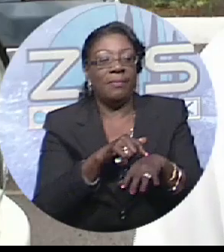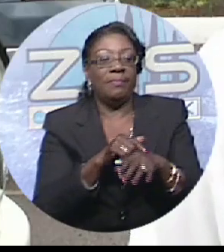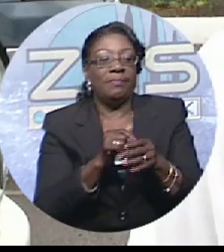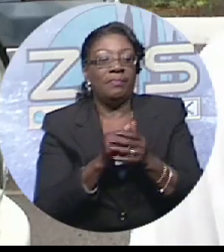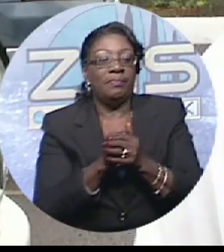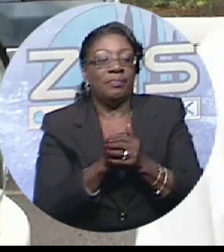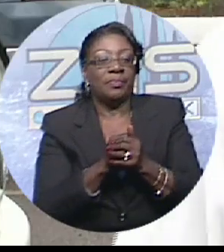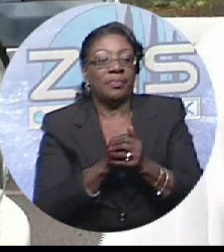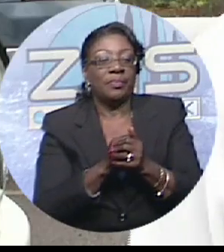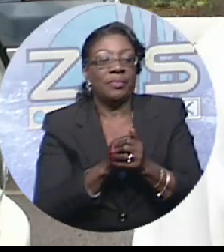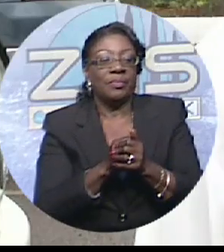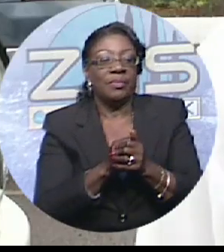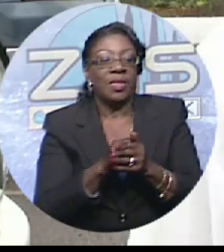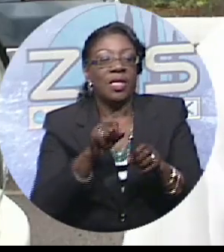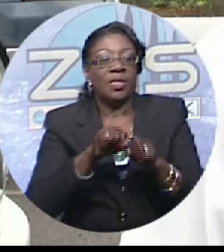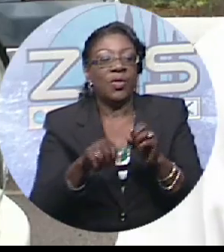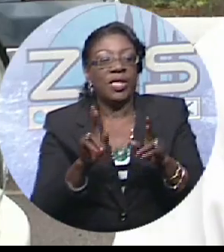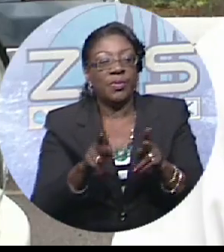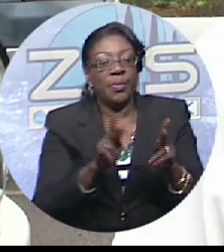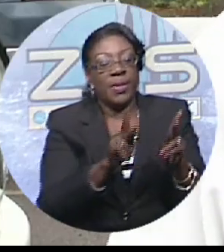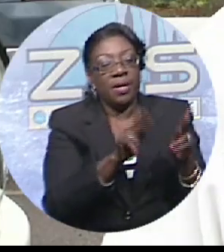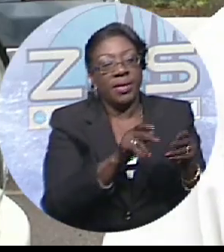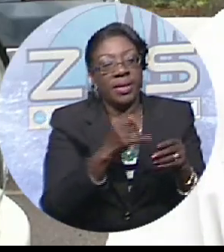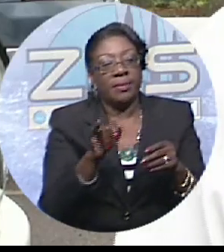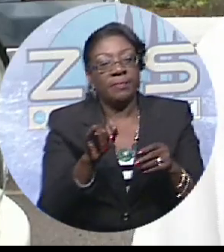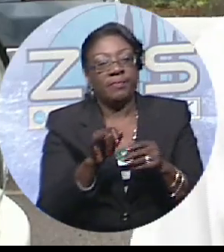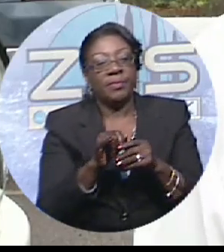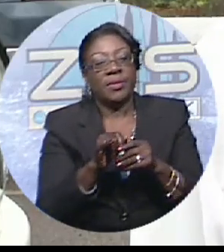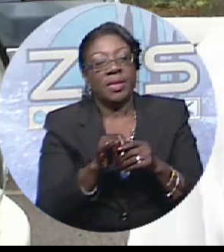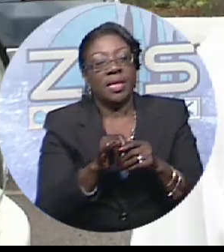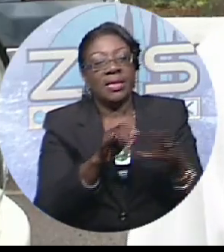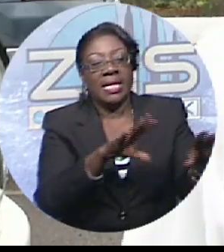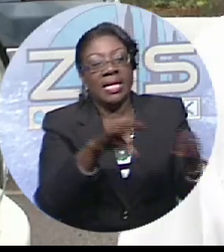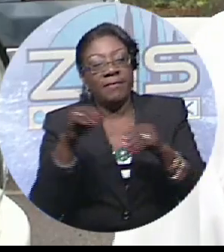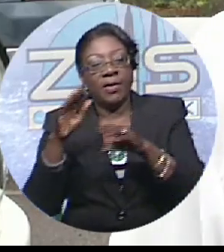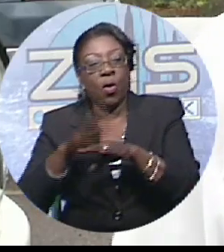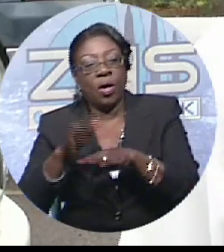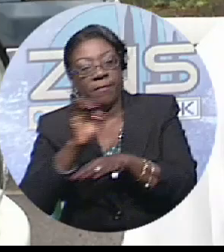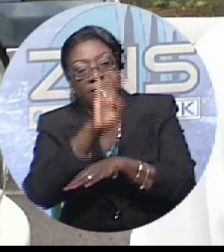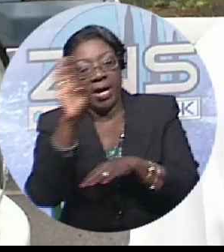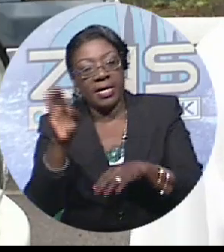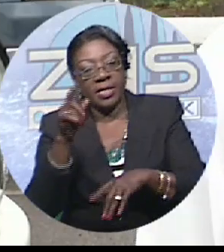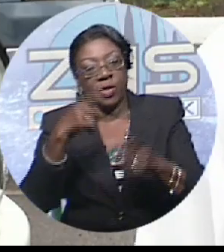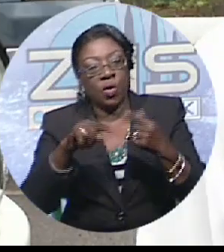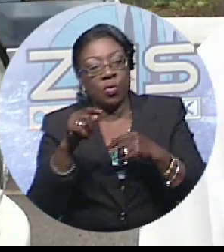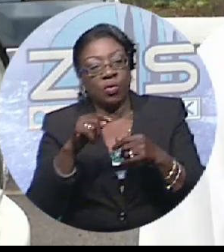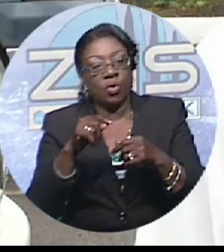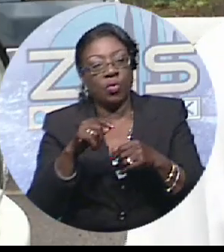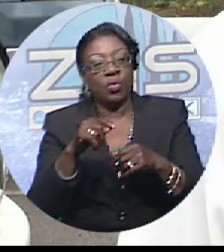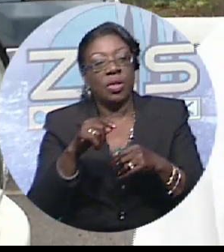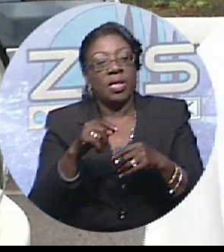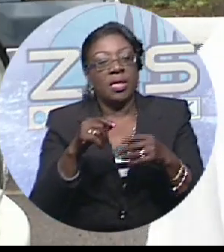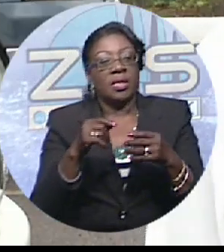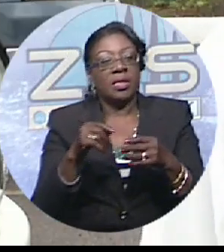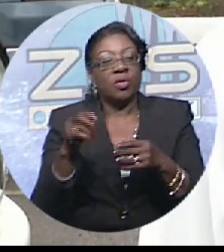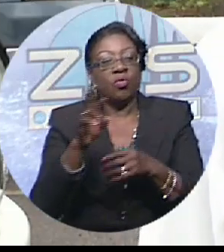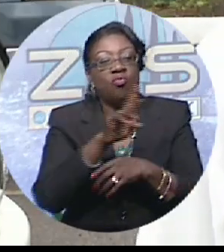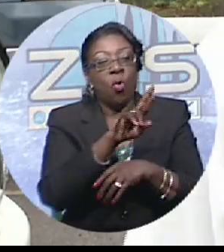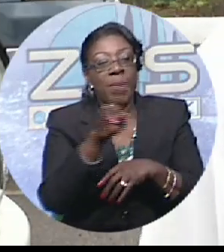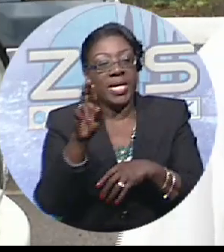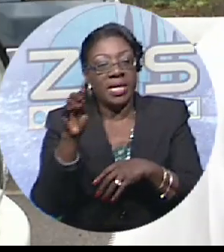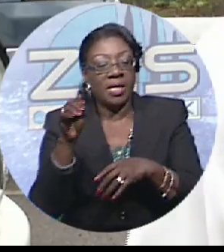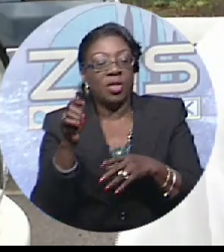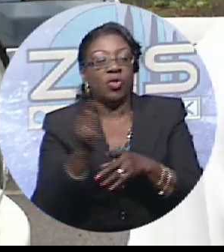courts. So he's preparing, and then they're leaving on Friday they're going to go to Romania first and train